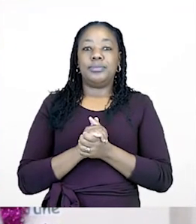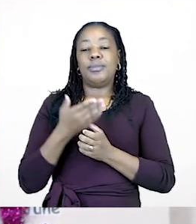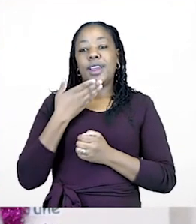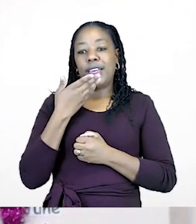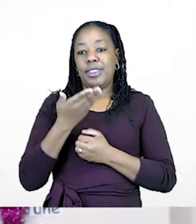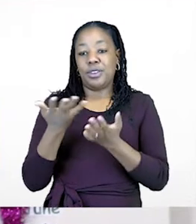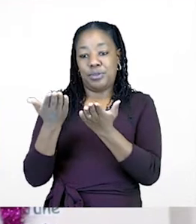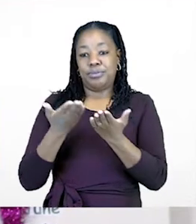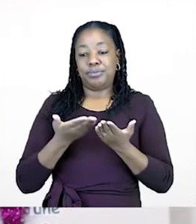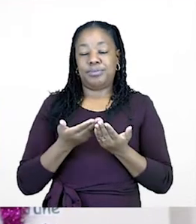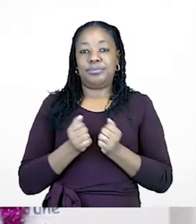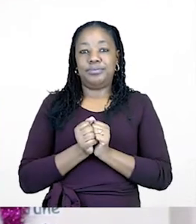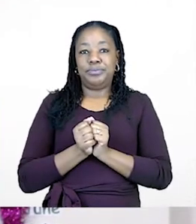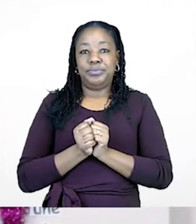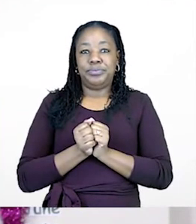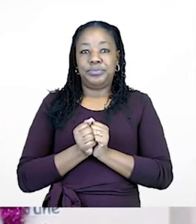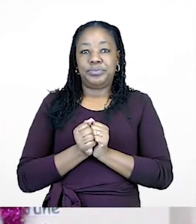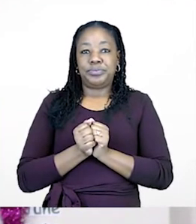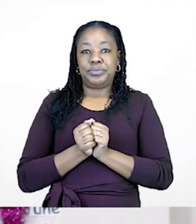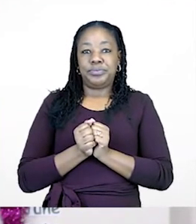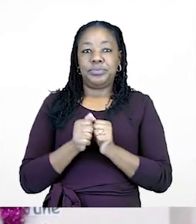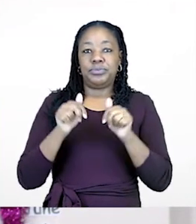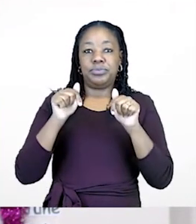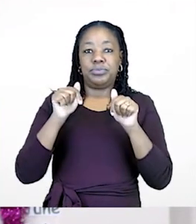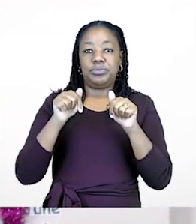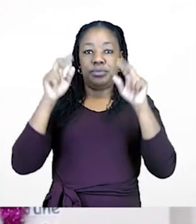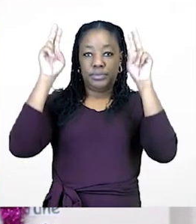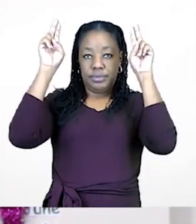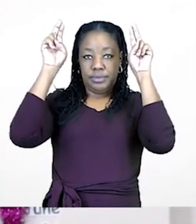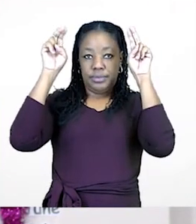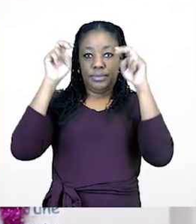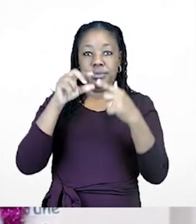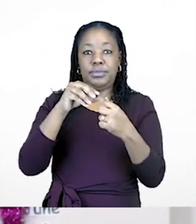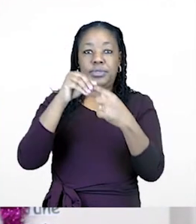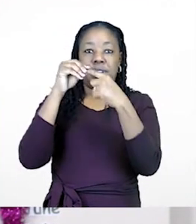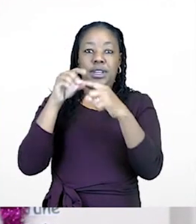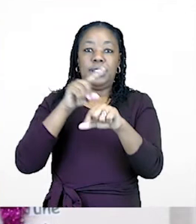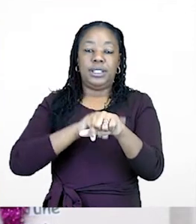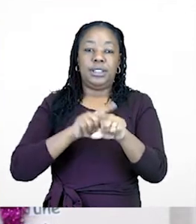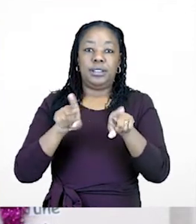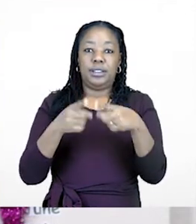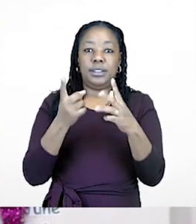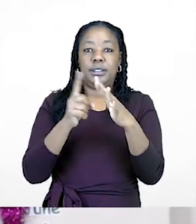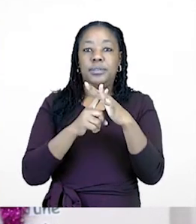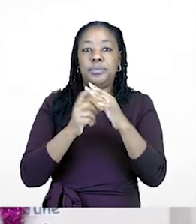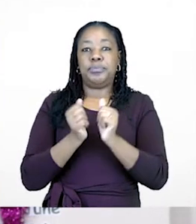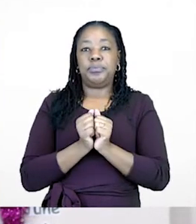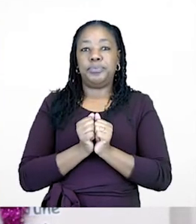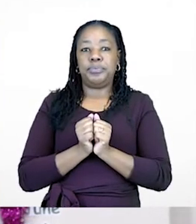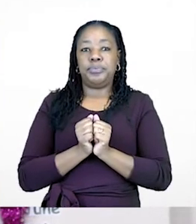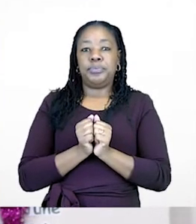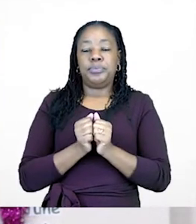me today. Our theme this week is special occasions. And before we get into today's